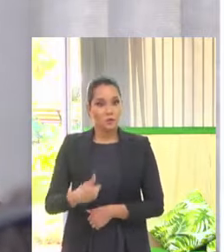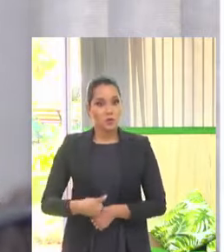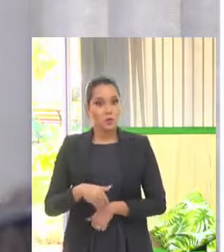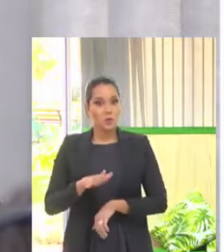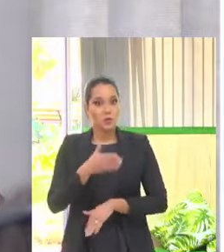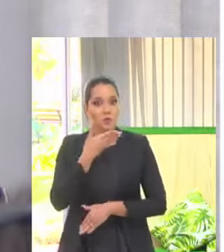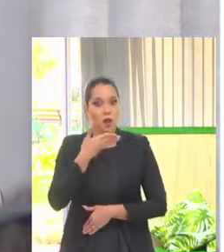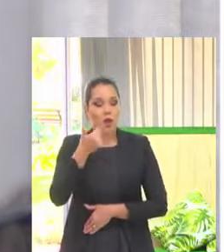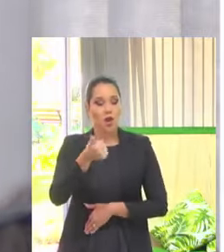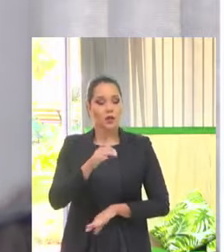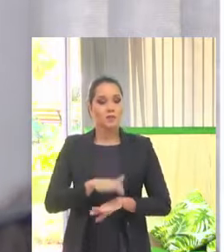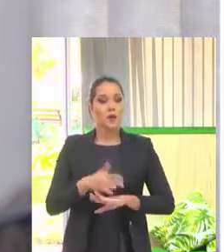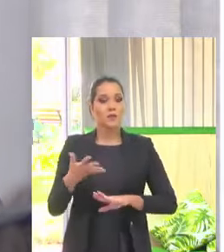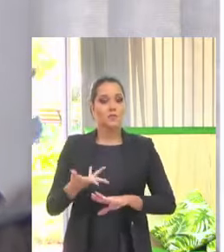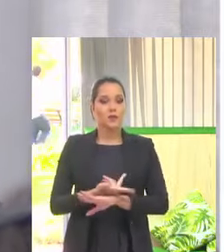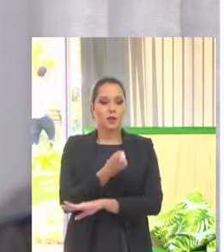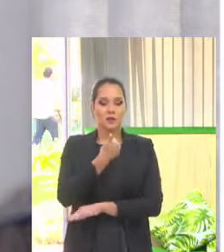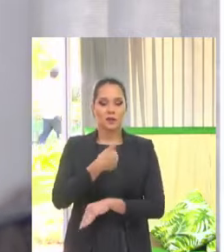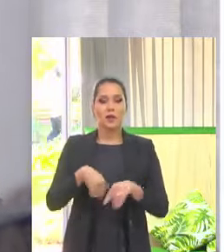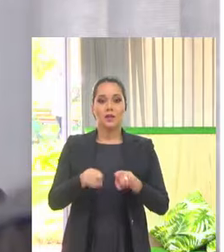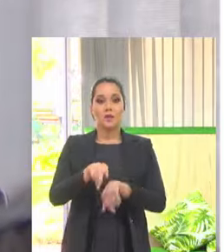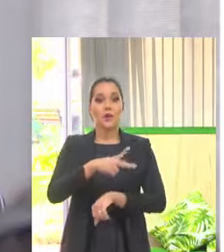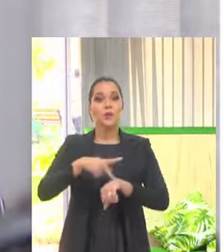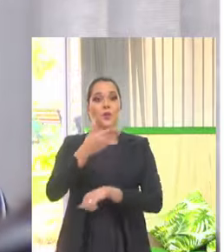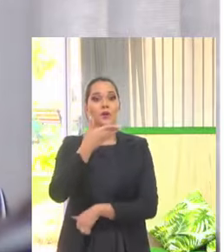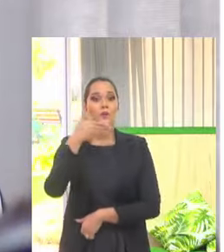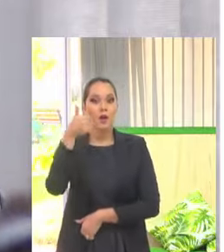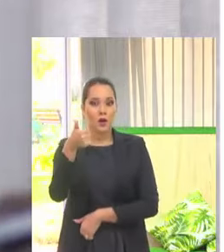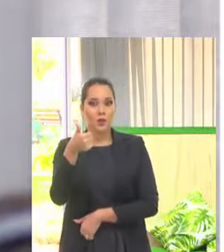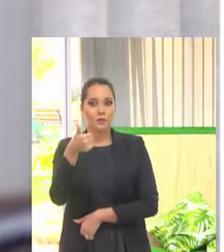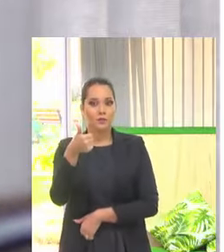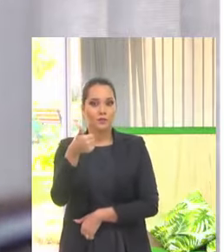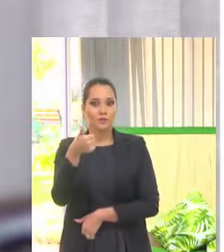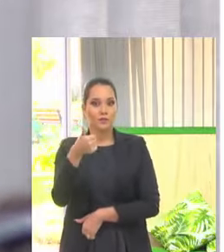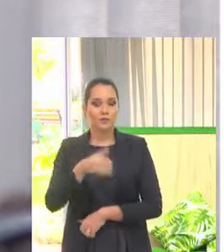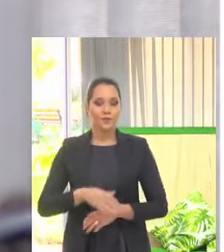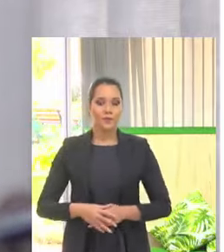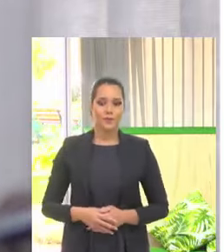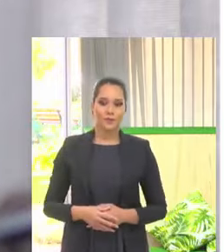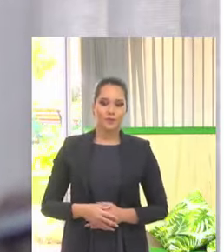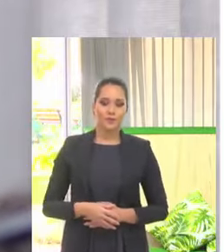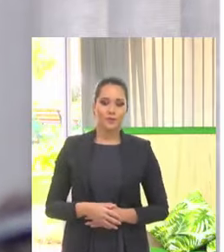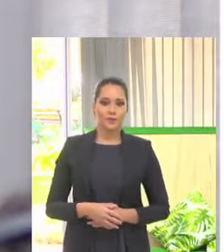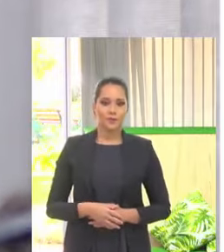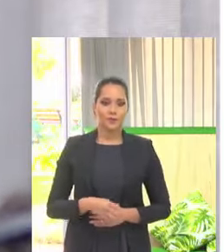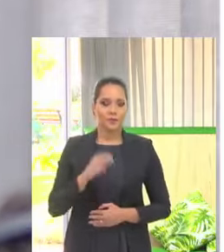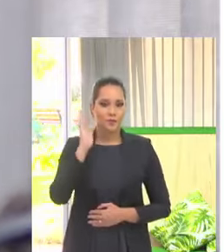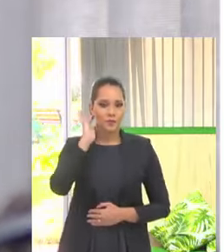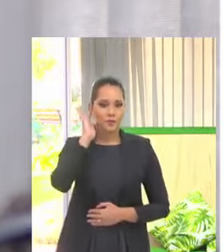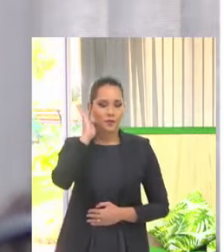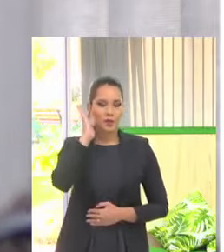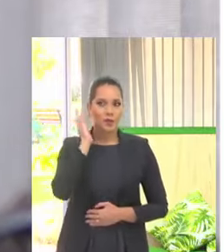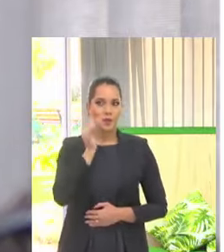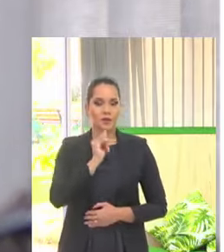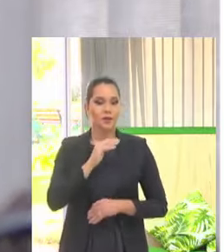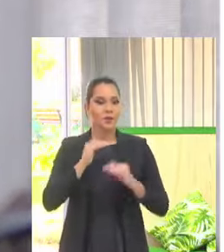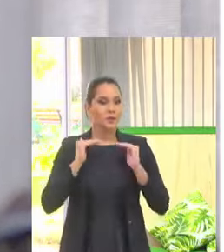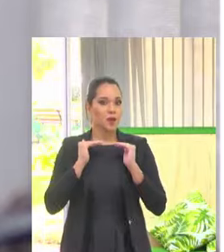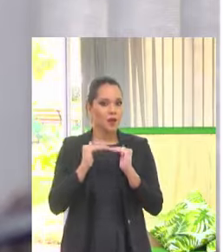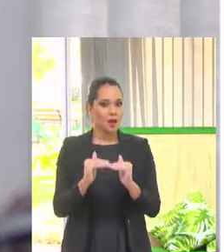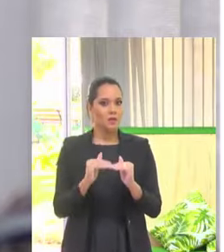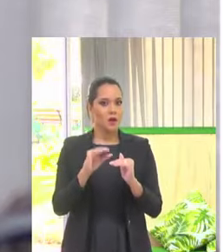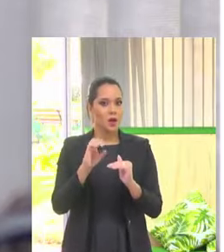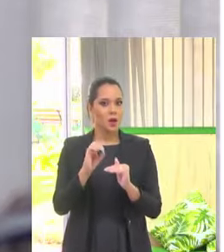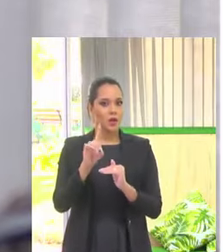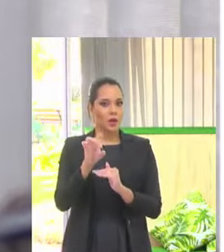better country, particularly to the extent we are aligned with SDGs in that process. So this is